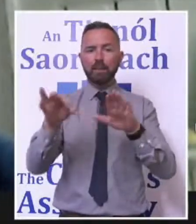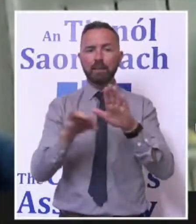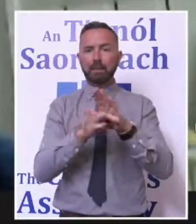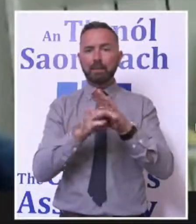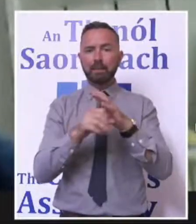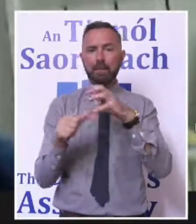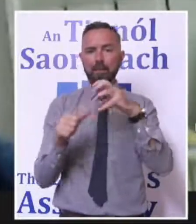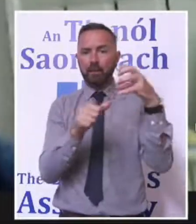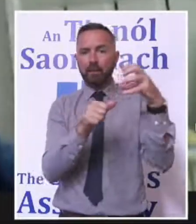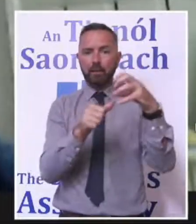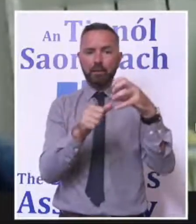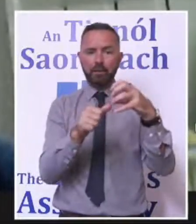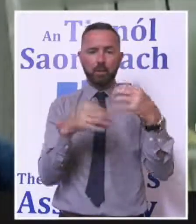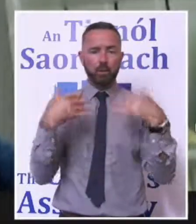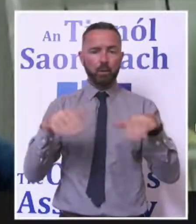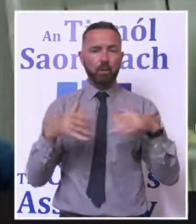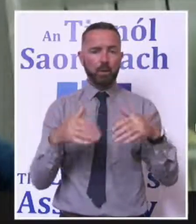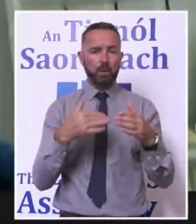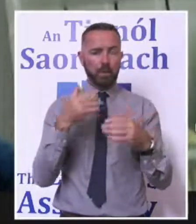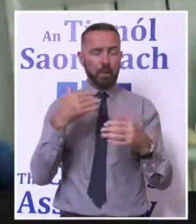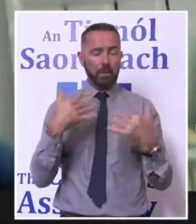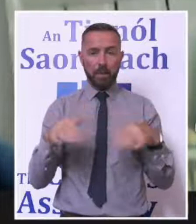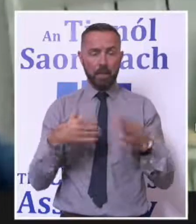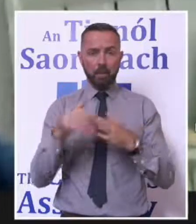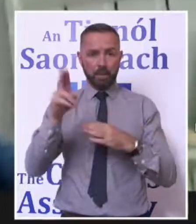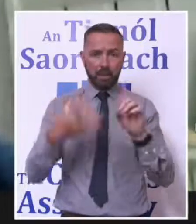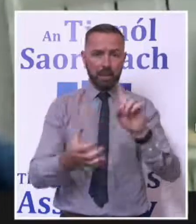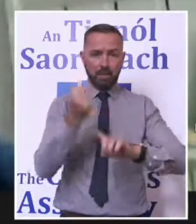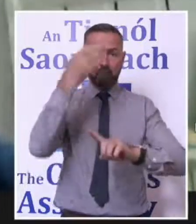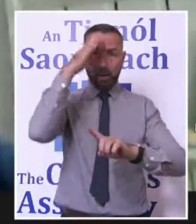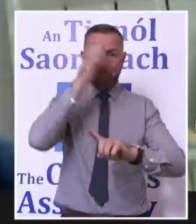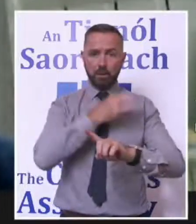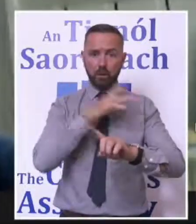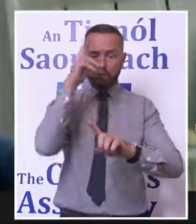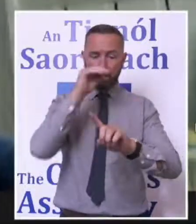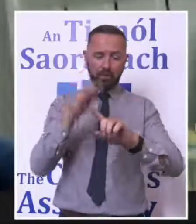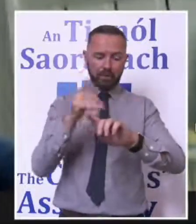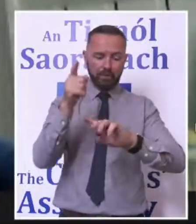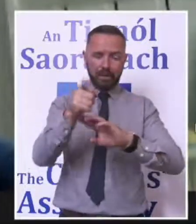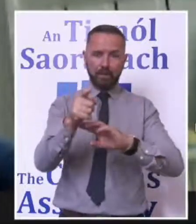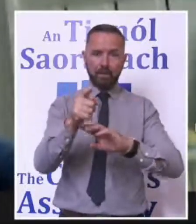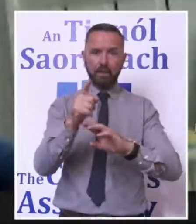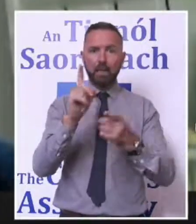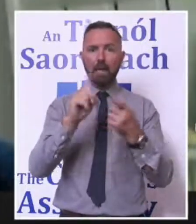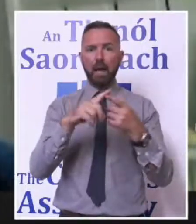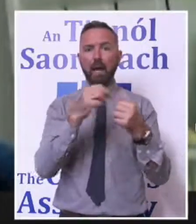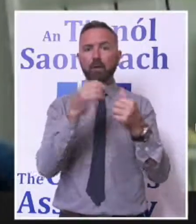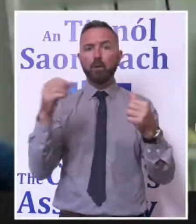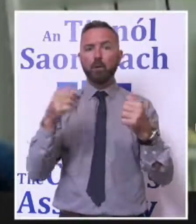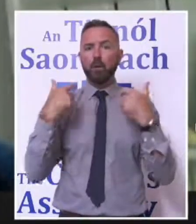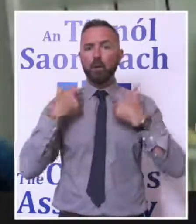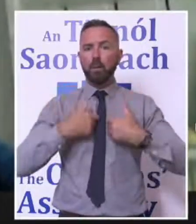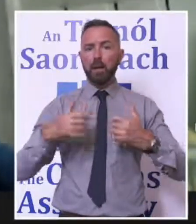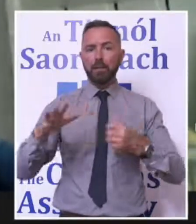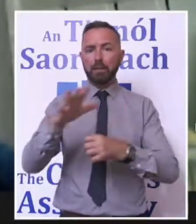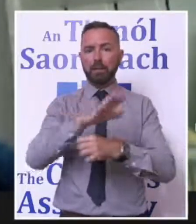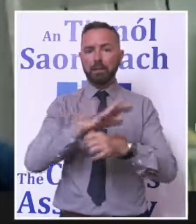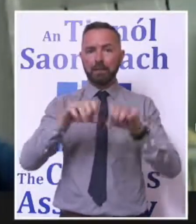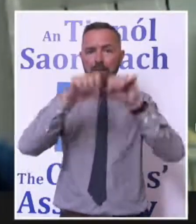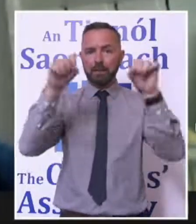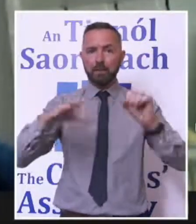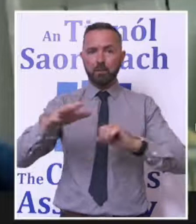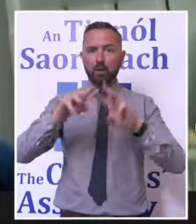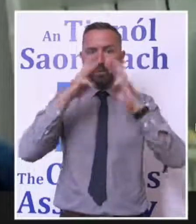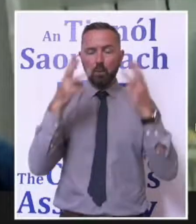authorities, it is frankly amazing what you can actually achieve. And Ireland is an example of that. But indeed, many other mayoral systems across the globe are equally